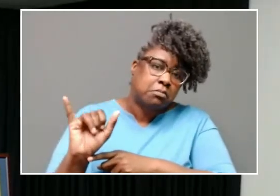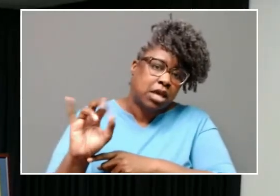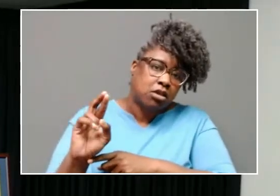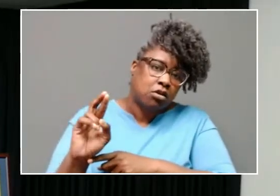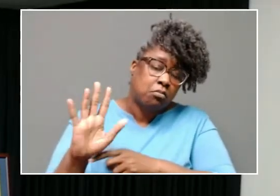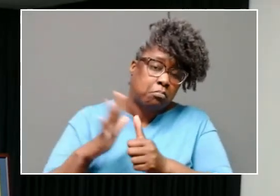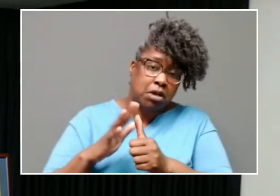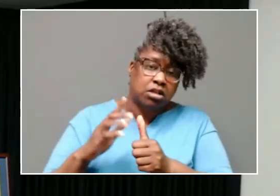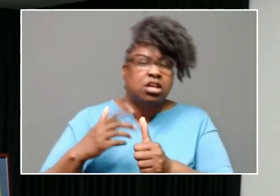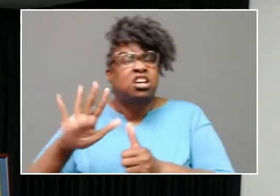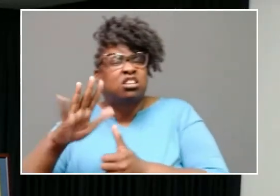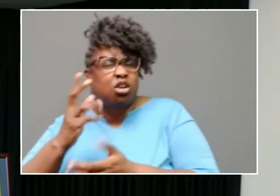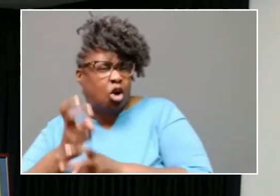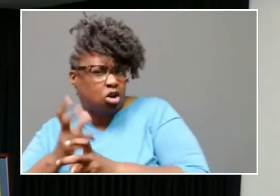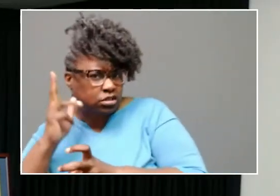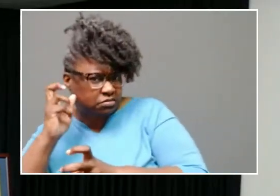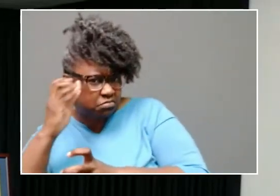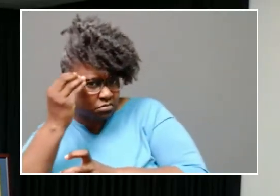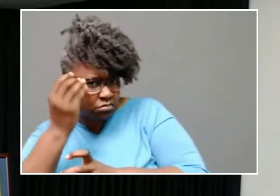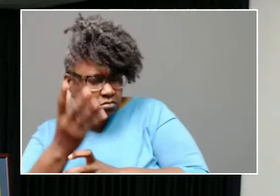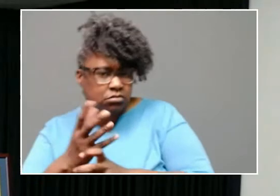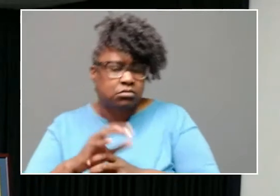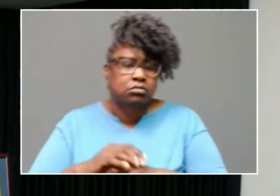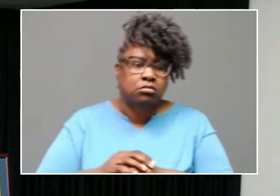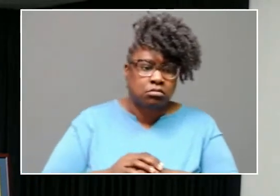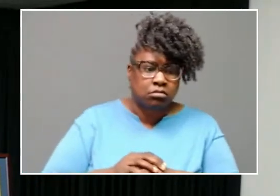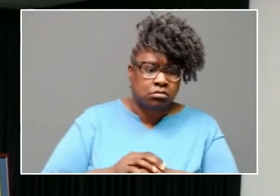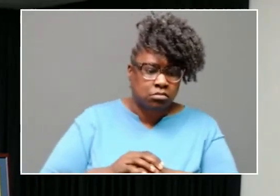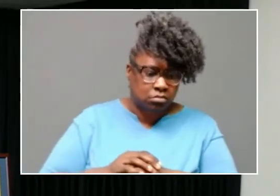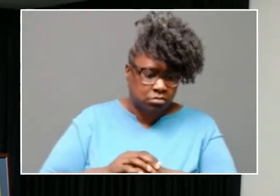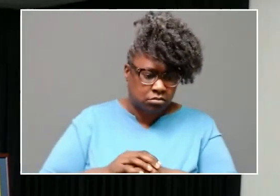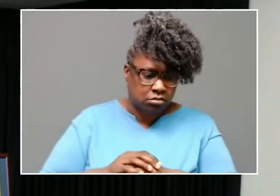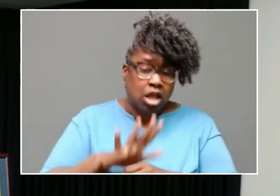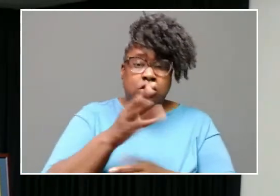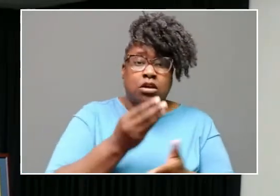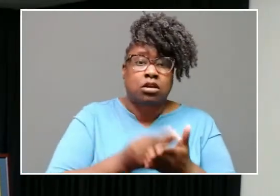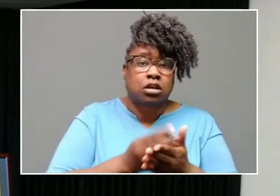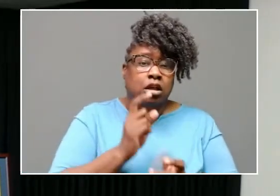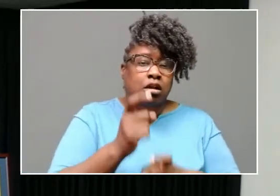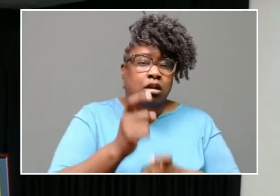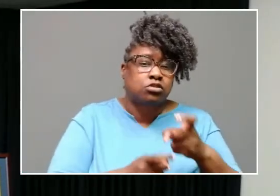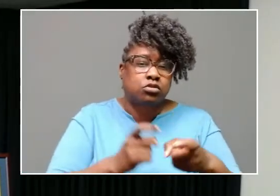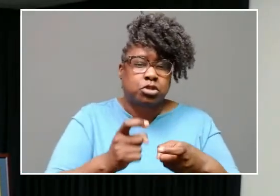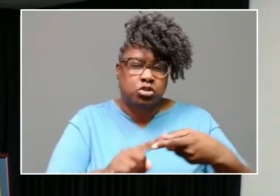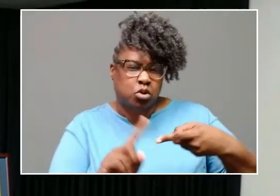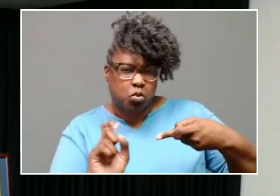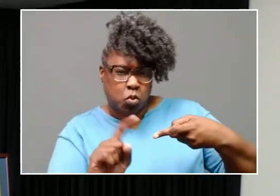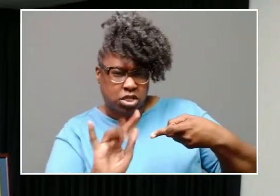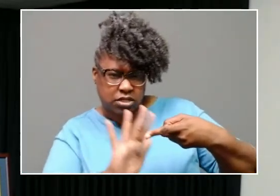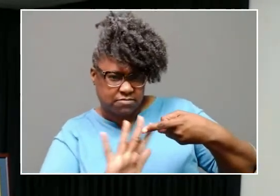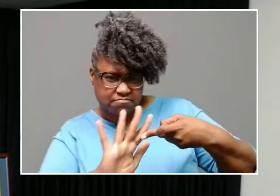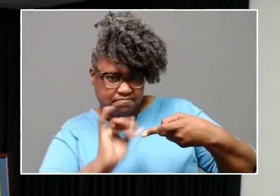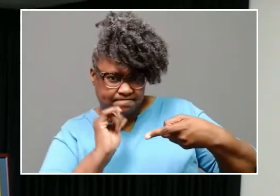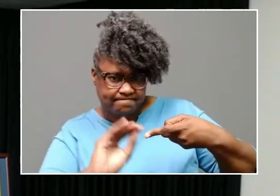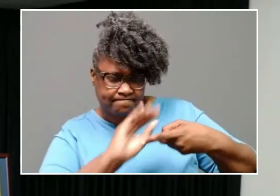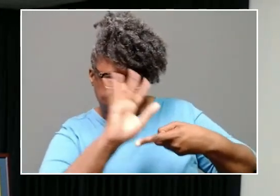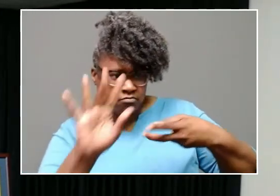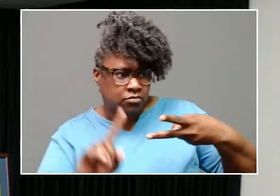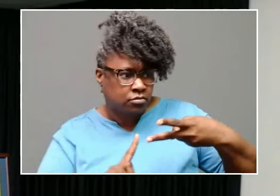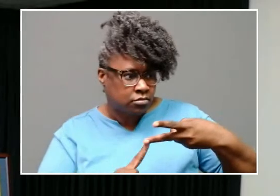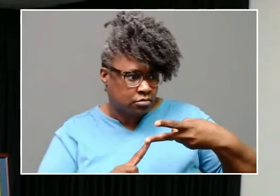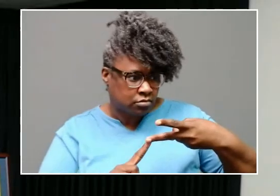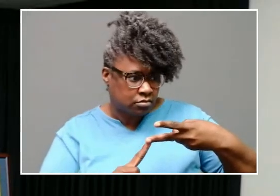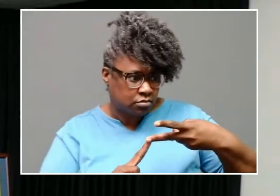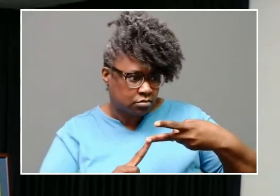what do you know about how these contributions came about? And then the second question is that some of these contributions seemed a